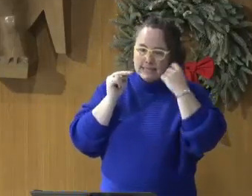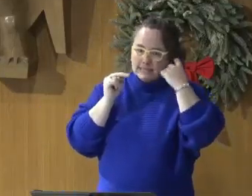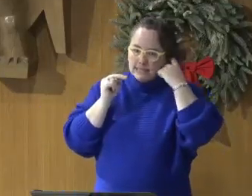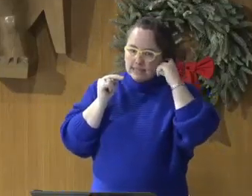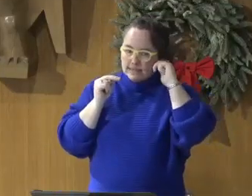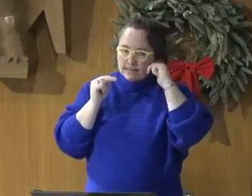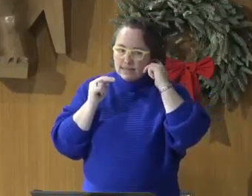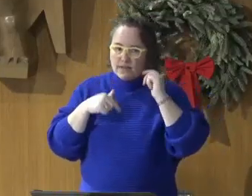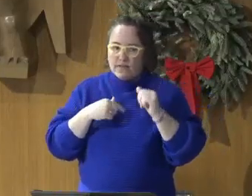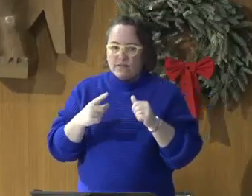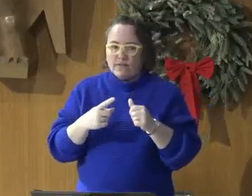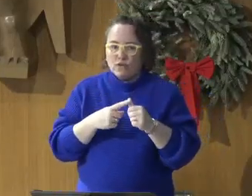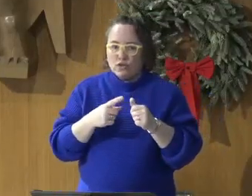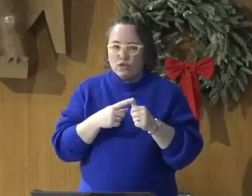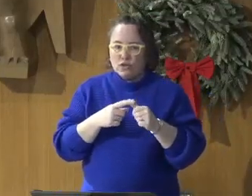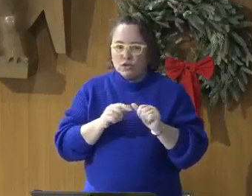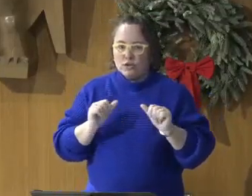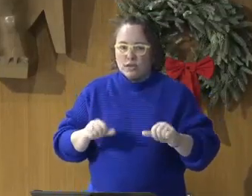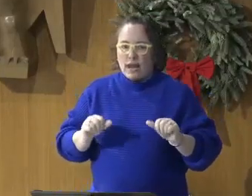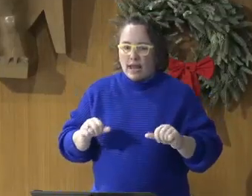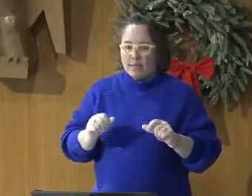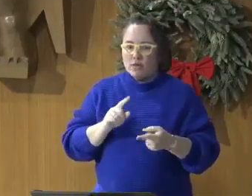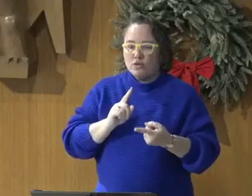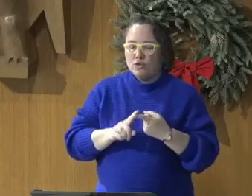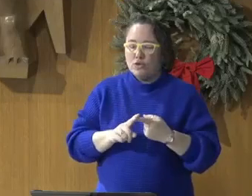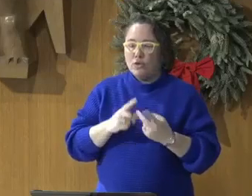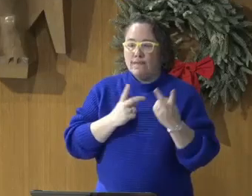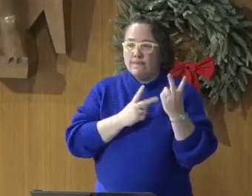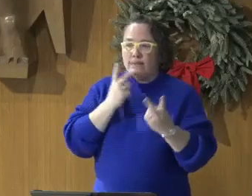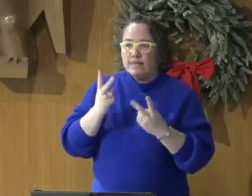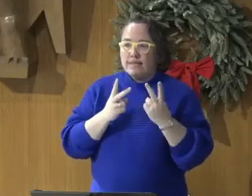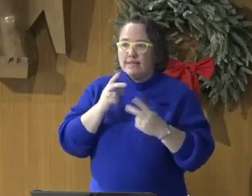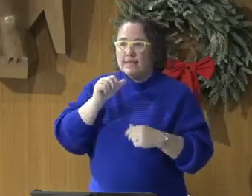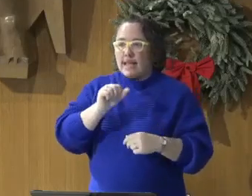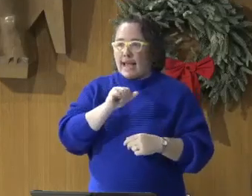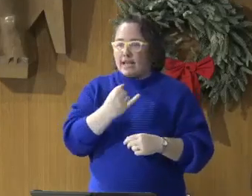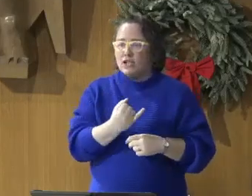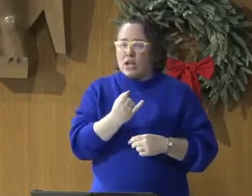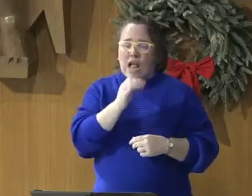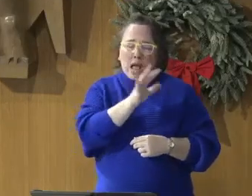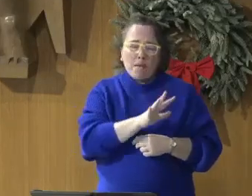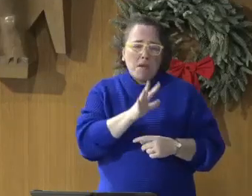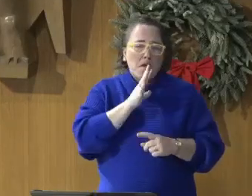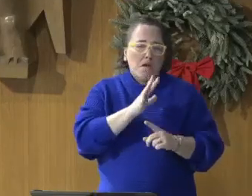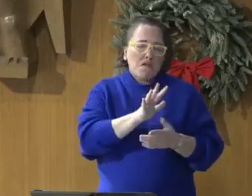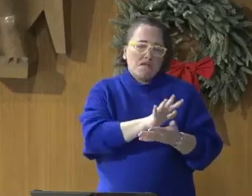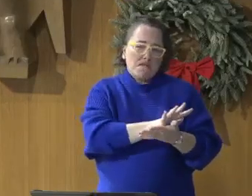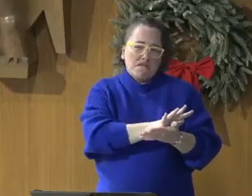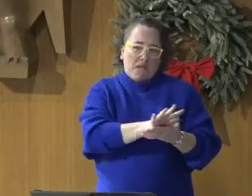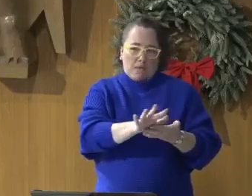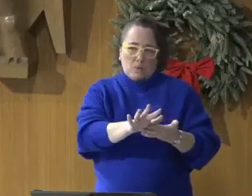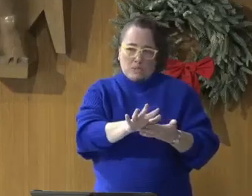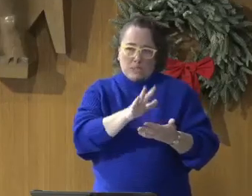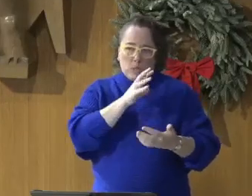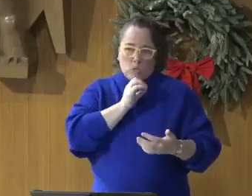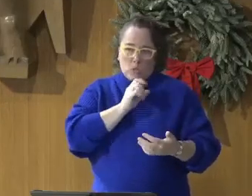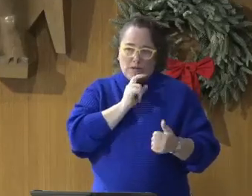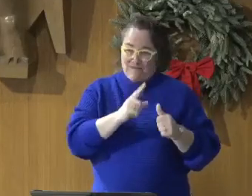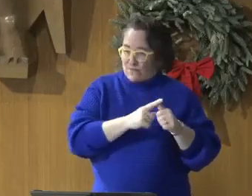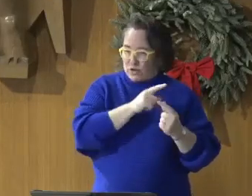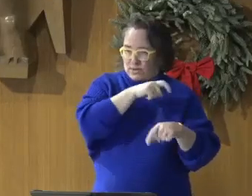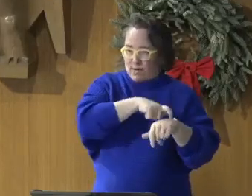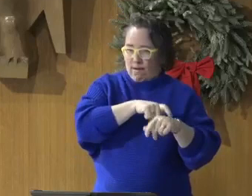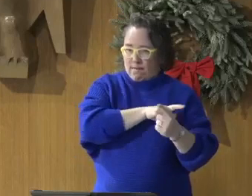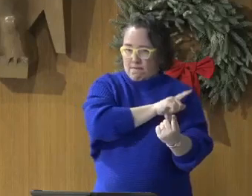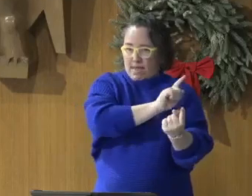I was first able to visit AJ when she was about five weeks old, about as old